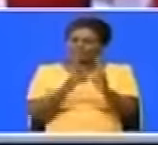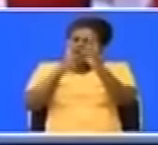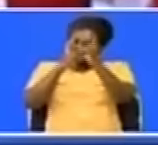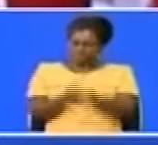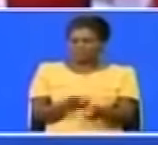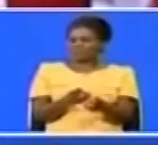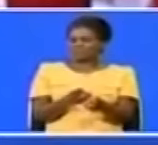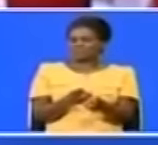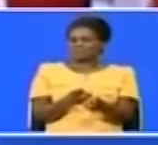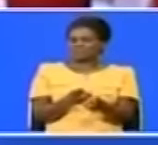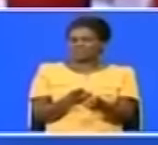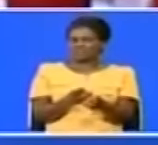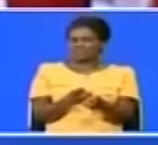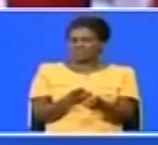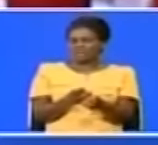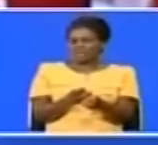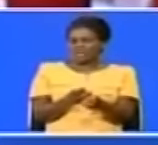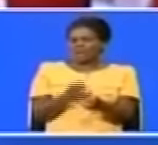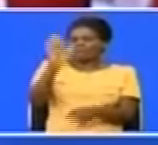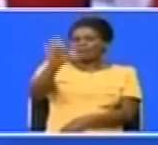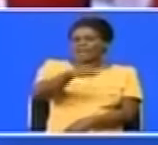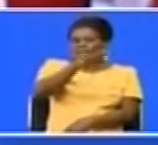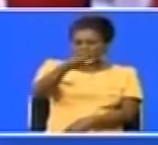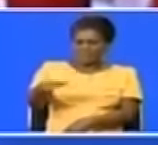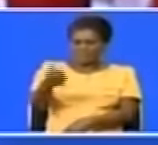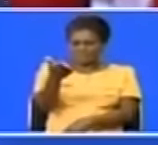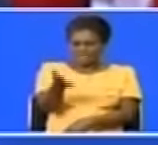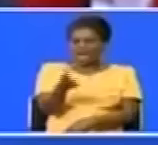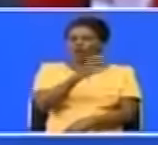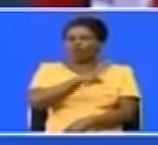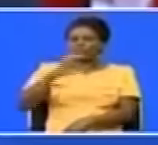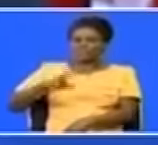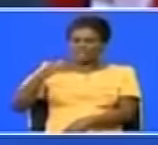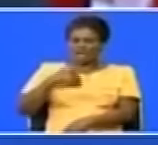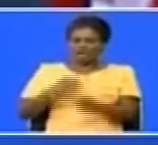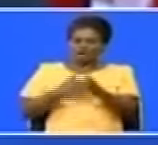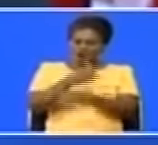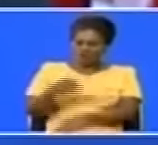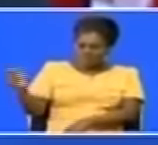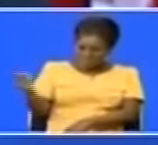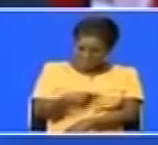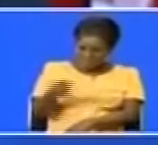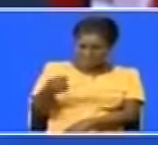this report has been lying with this House and the House Business Committee for over 8 months.